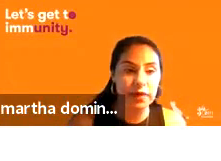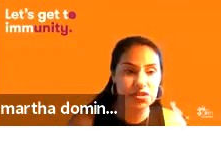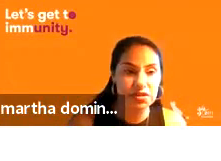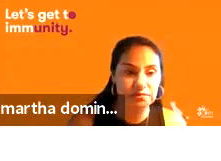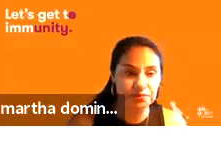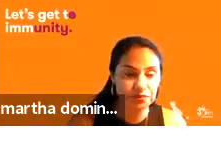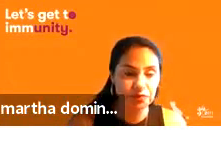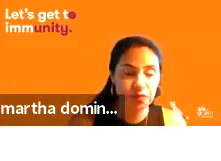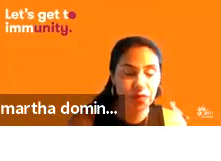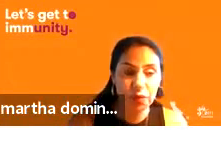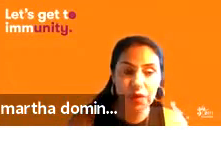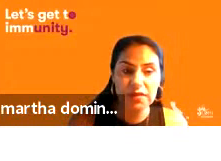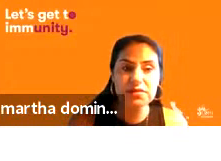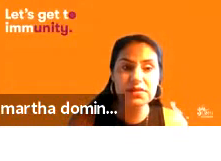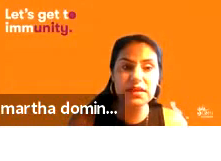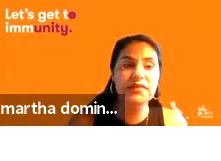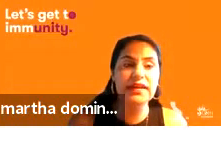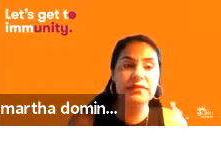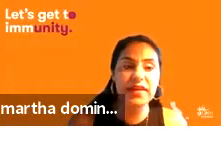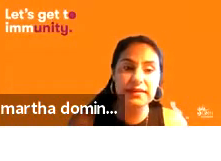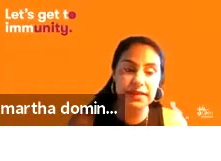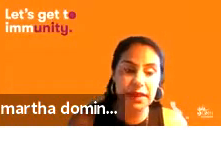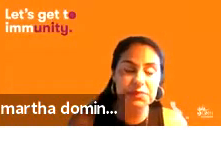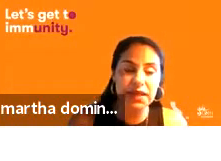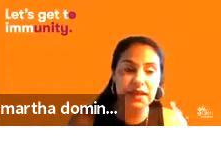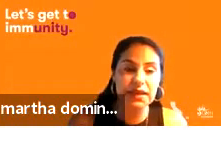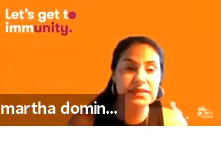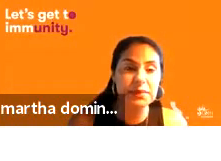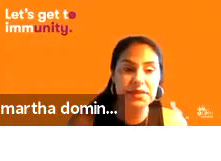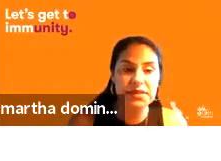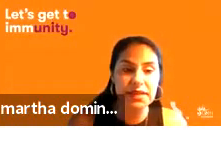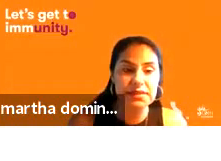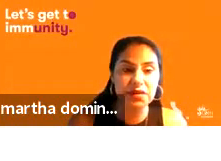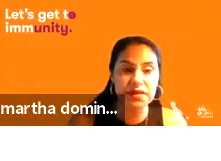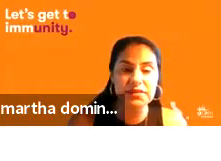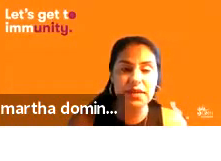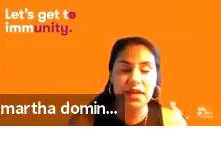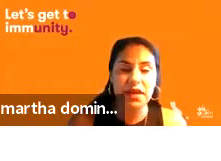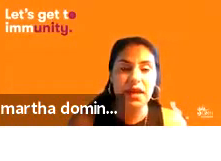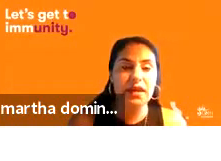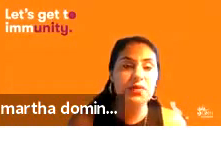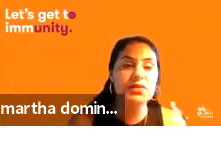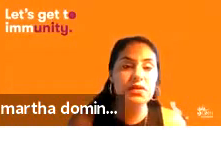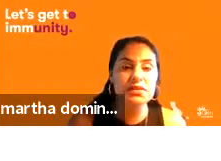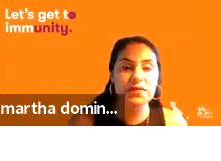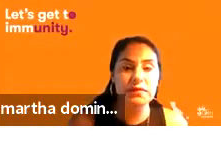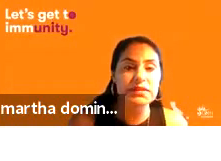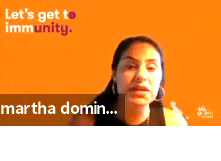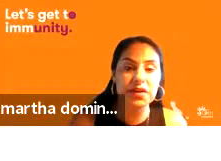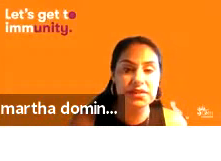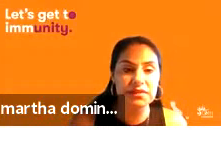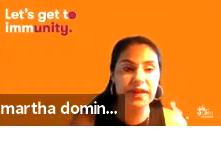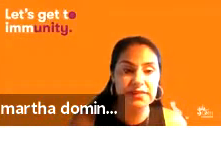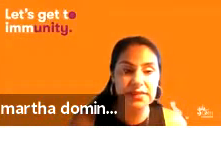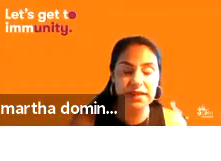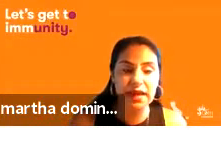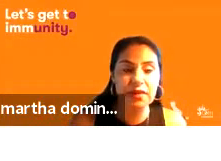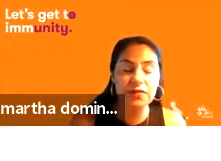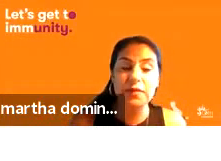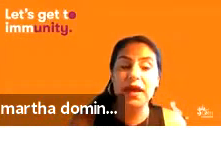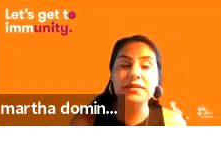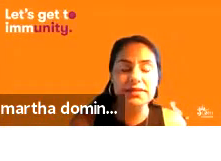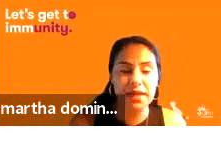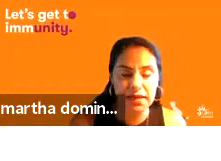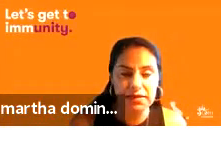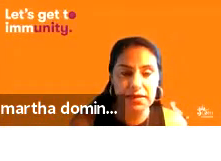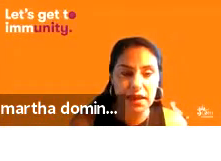that information. We've also seen a vaccine uptake and acceptance has increased and resulting from the decrease in vaccine